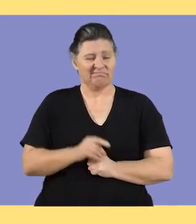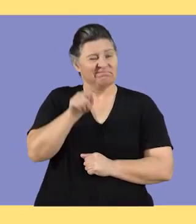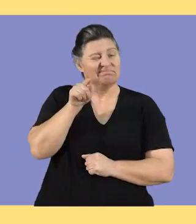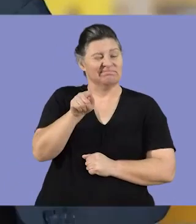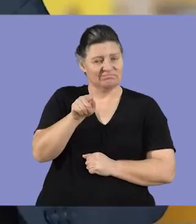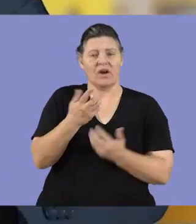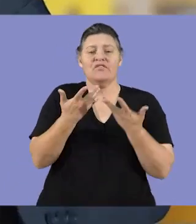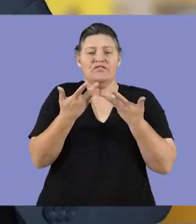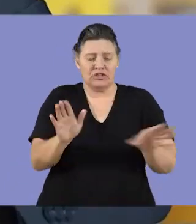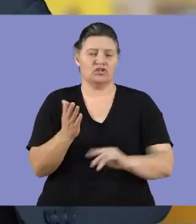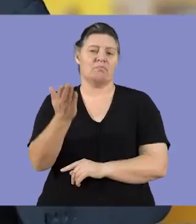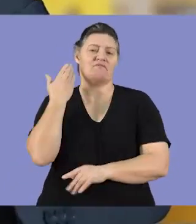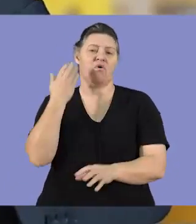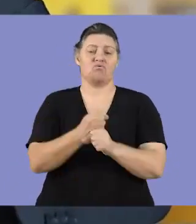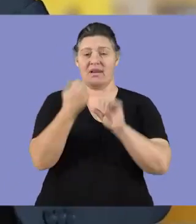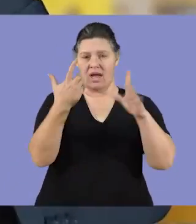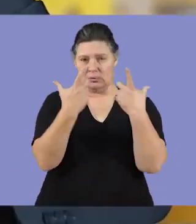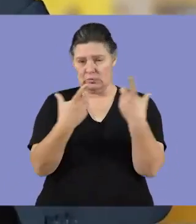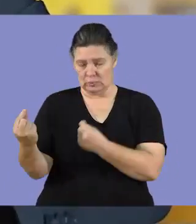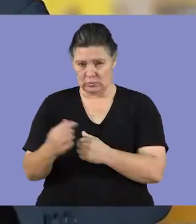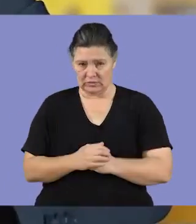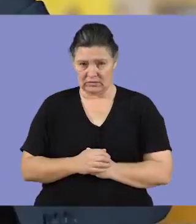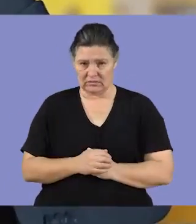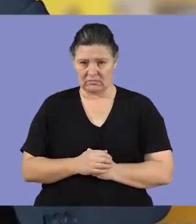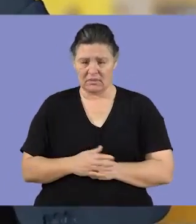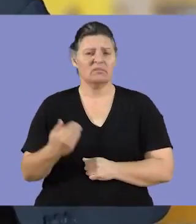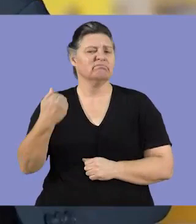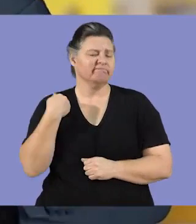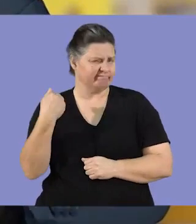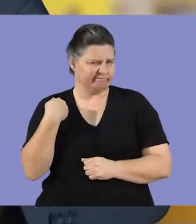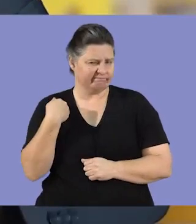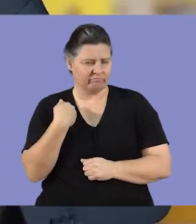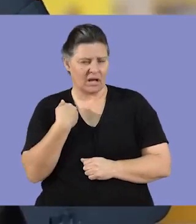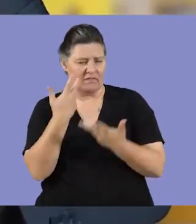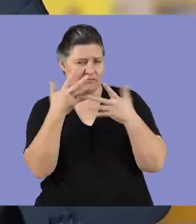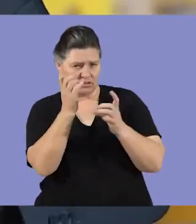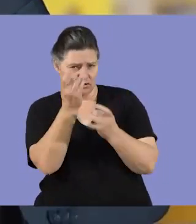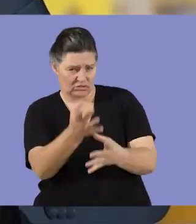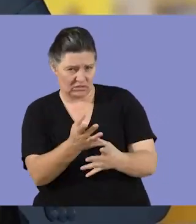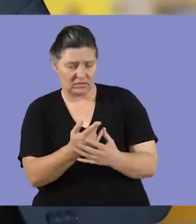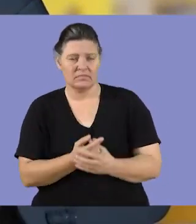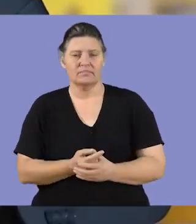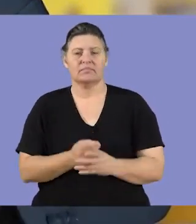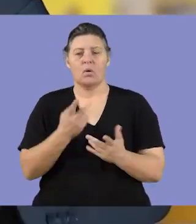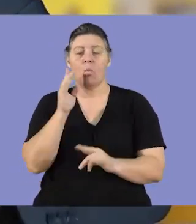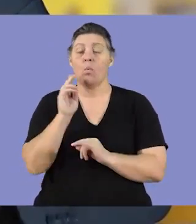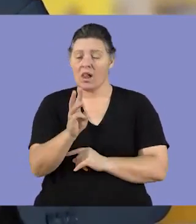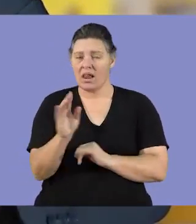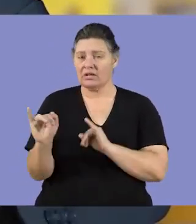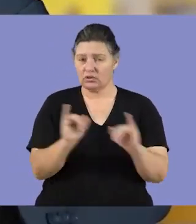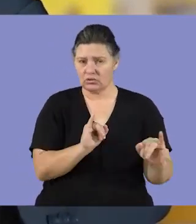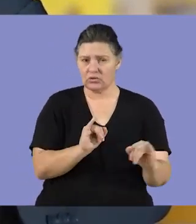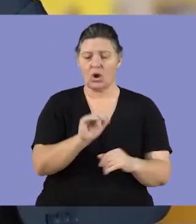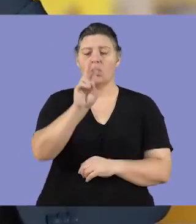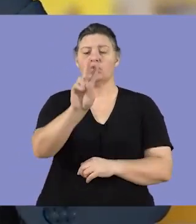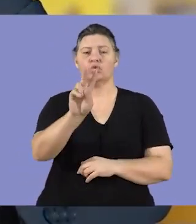150%. This is what you have already done in grade 9. All right, I just wanted to remind you, and I'm going to introduce you soon